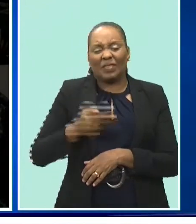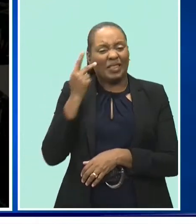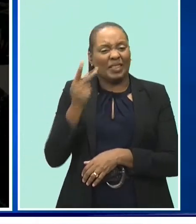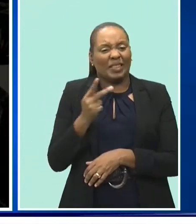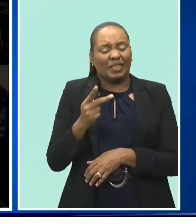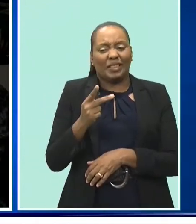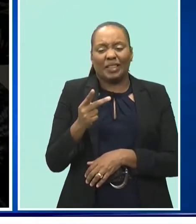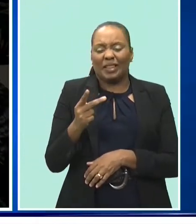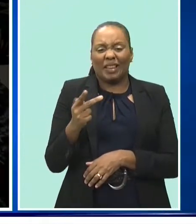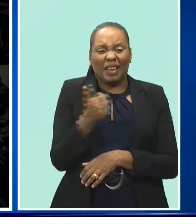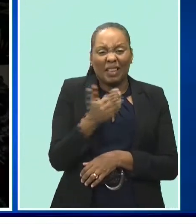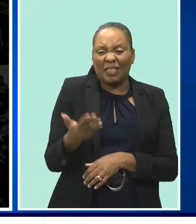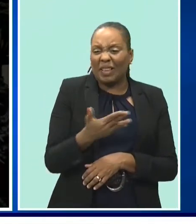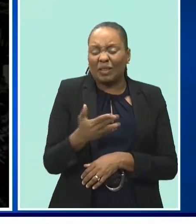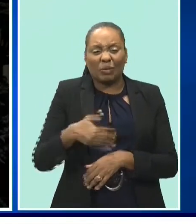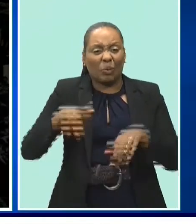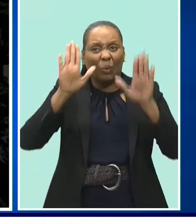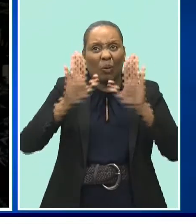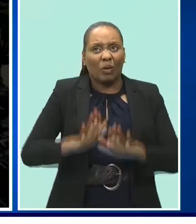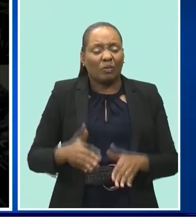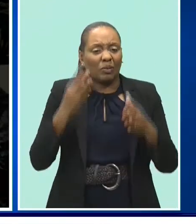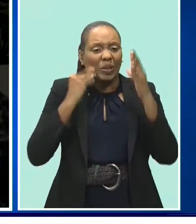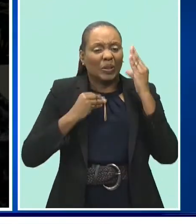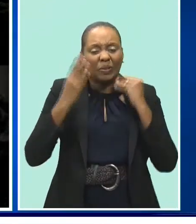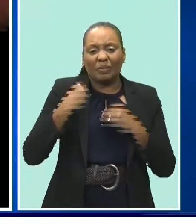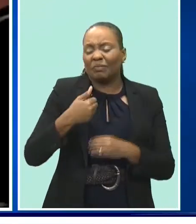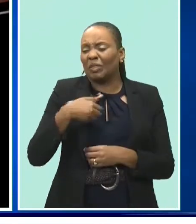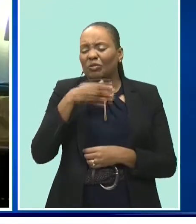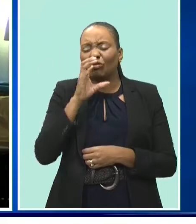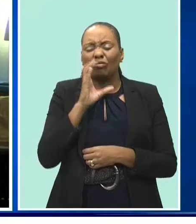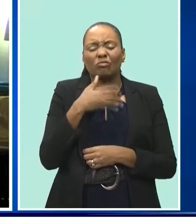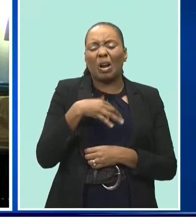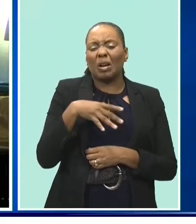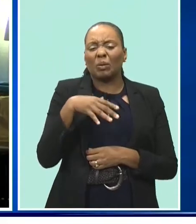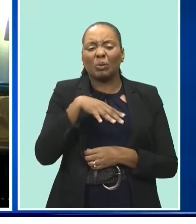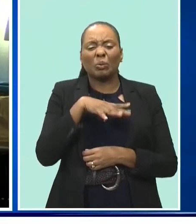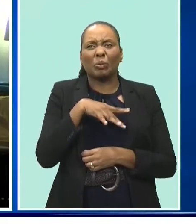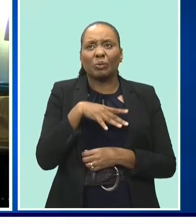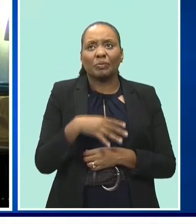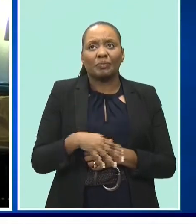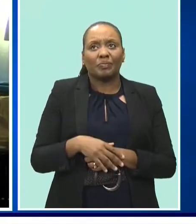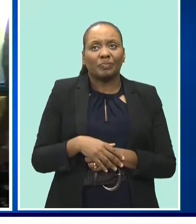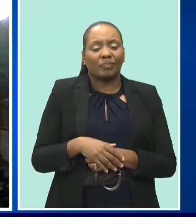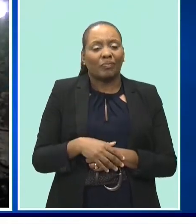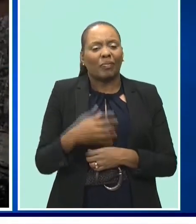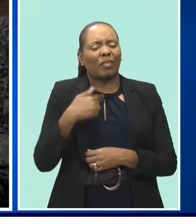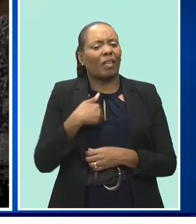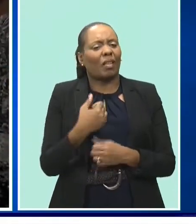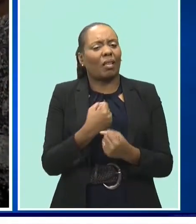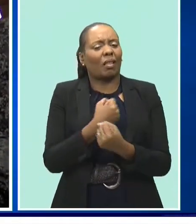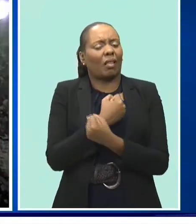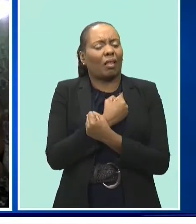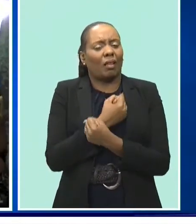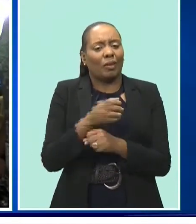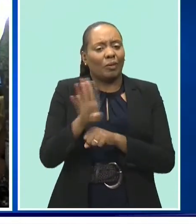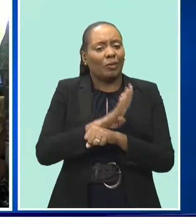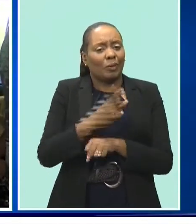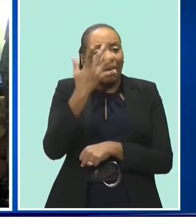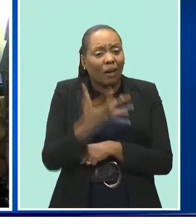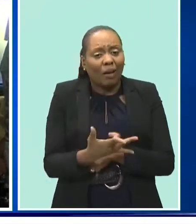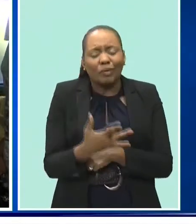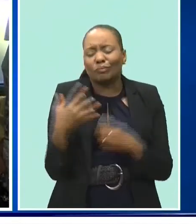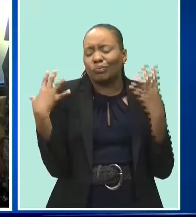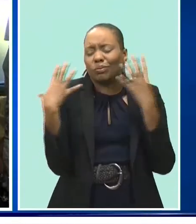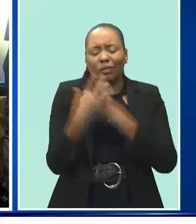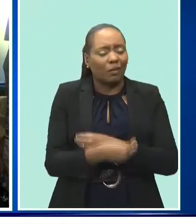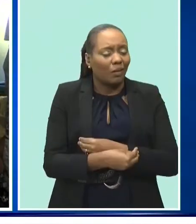world. I'm having a great time. I'm having a drink. Everything's cool. I love Barbados because it's beautiful,